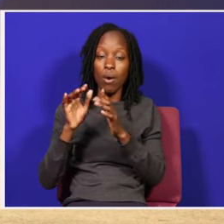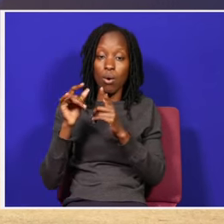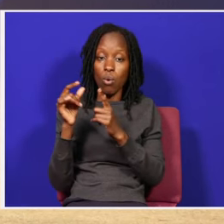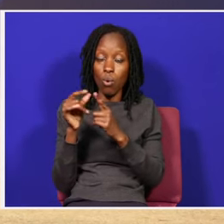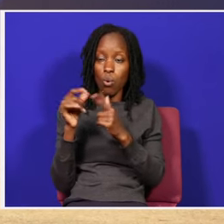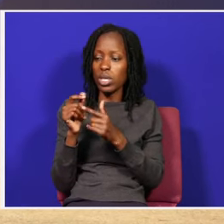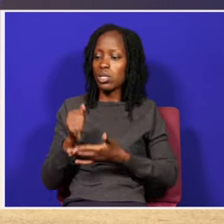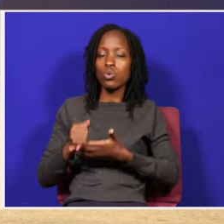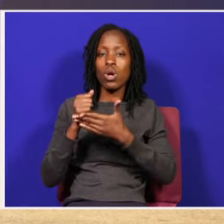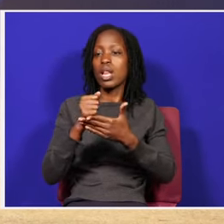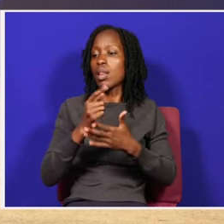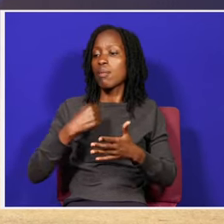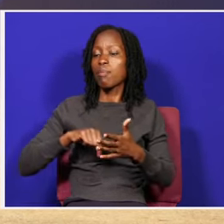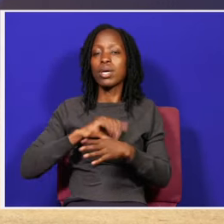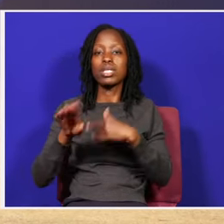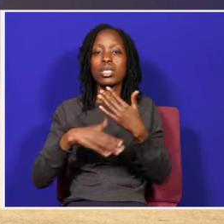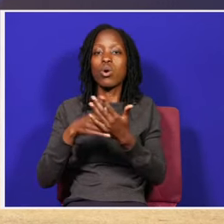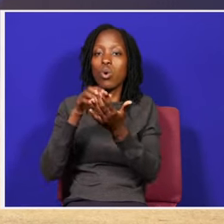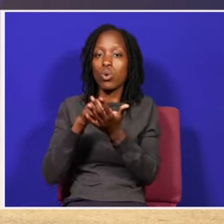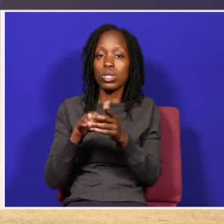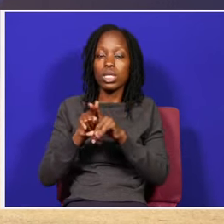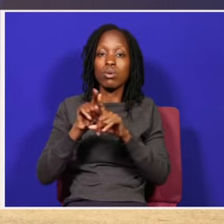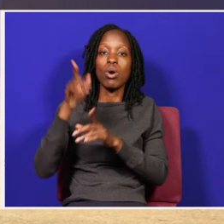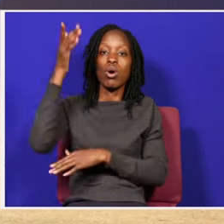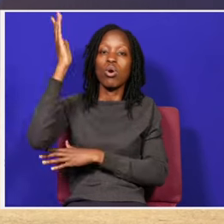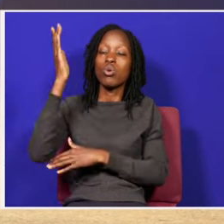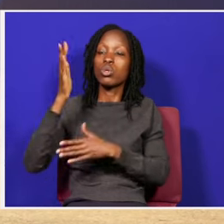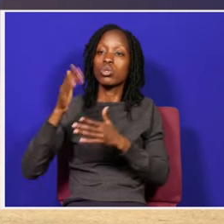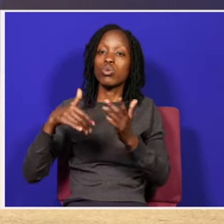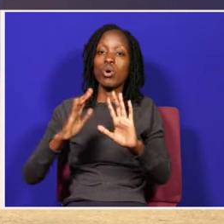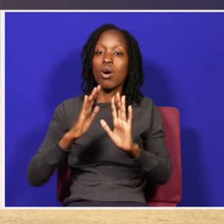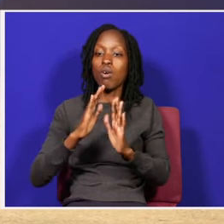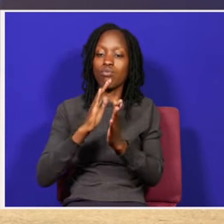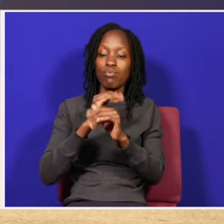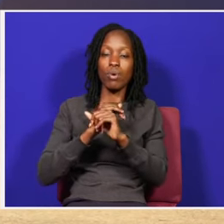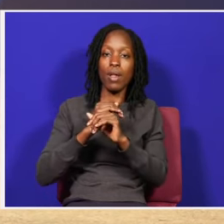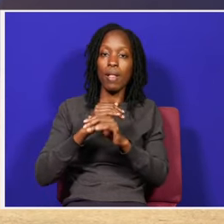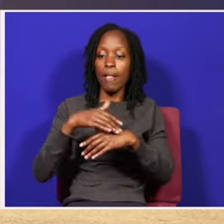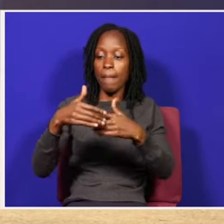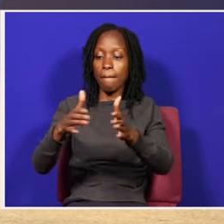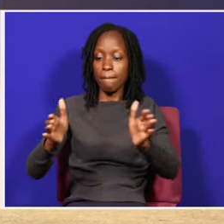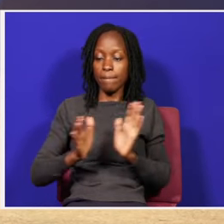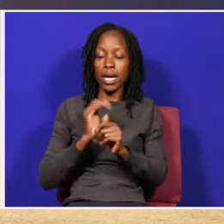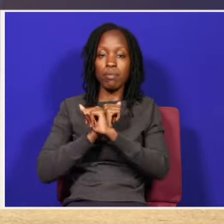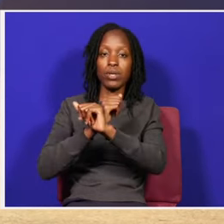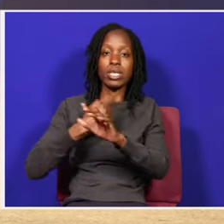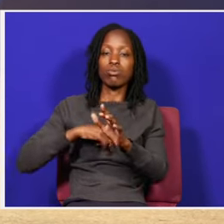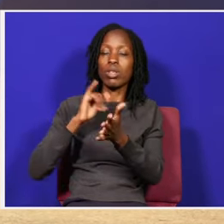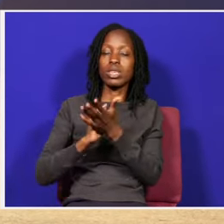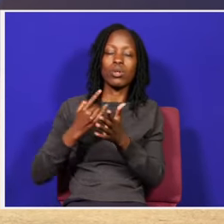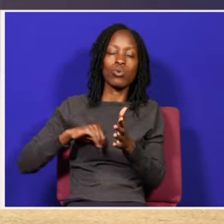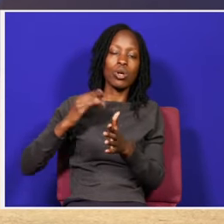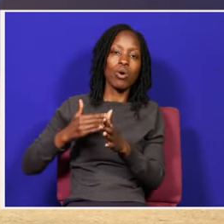of those situations, it is God's way of building a hedge of protection around us so that we'll always be covered, we'll always